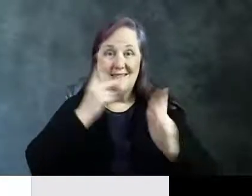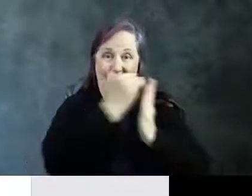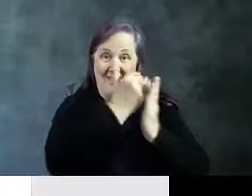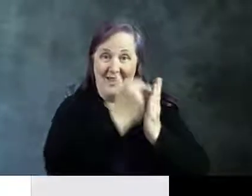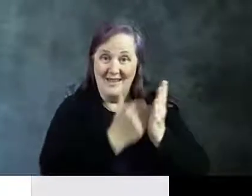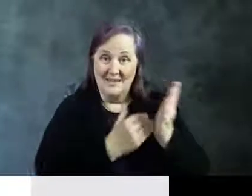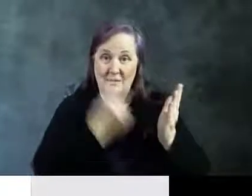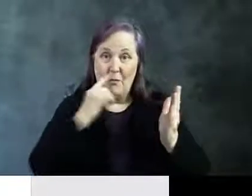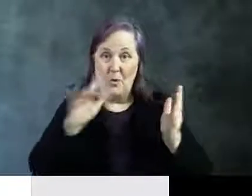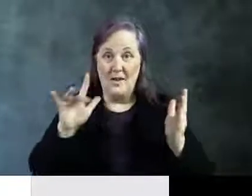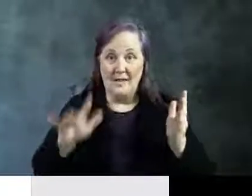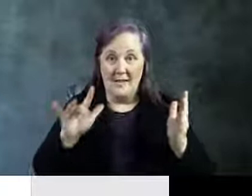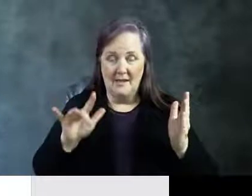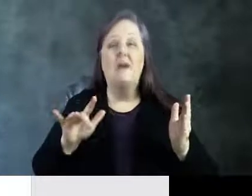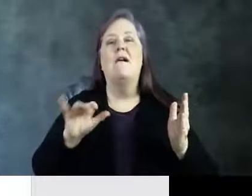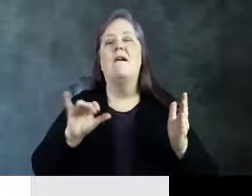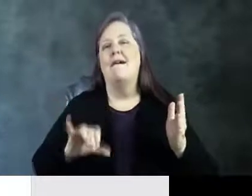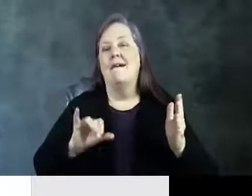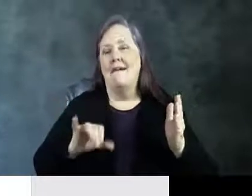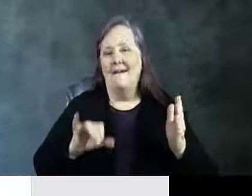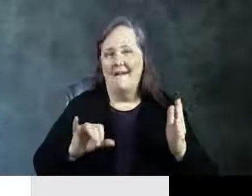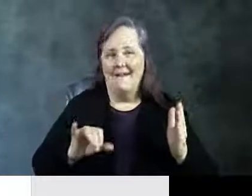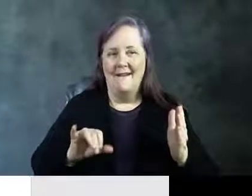links, they will see